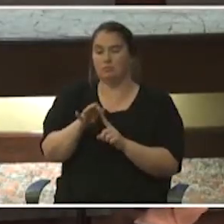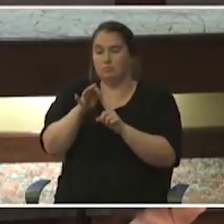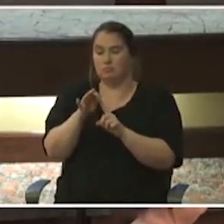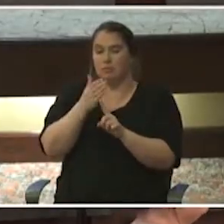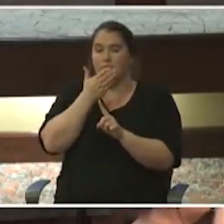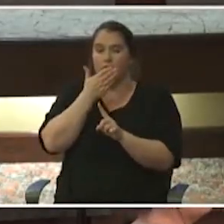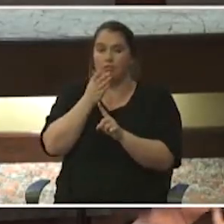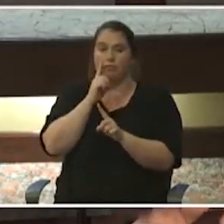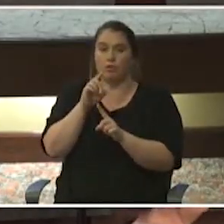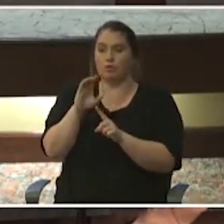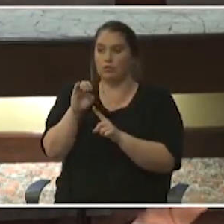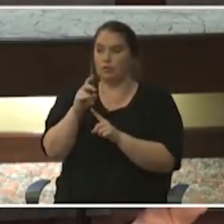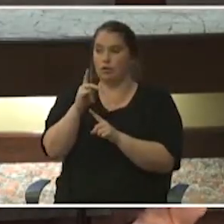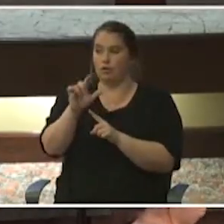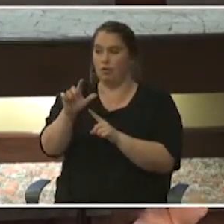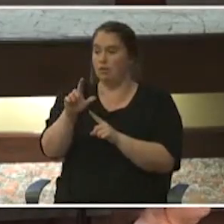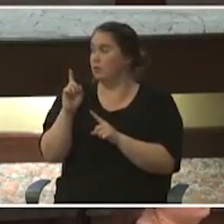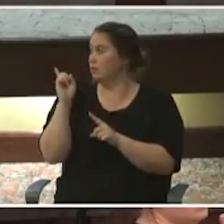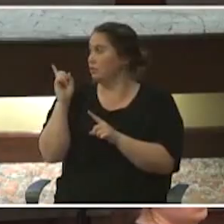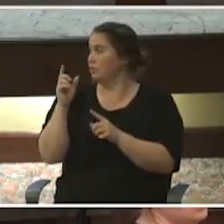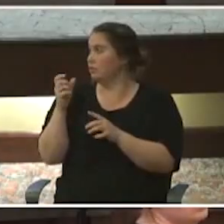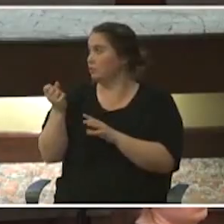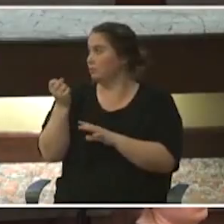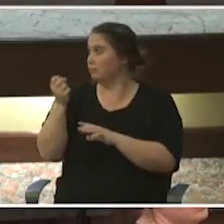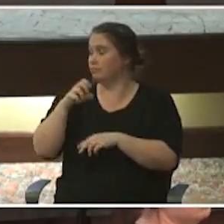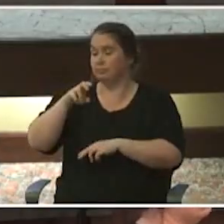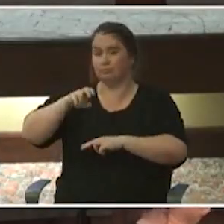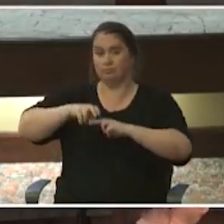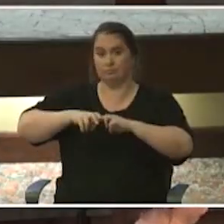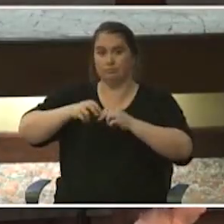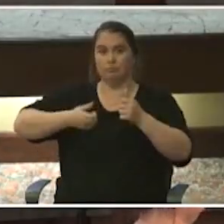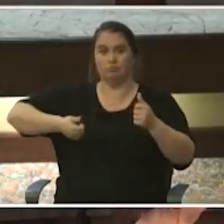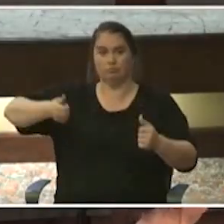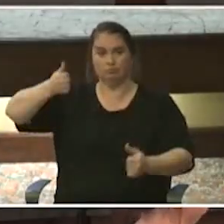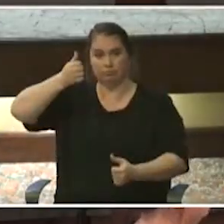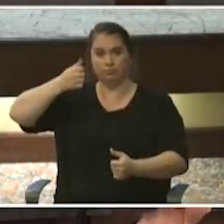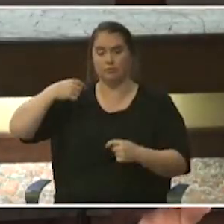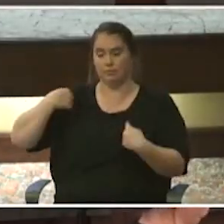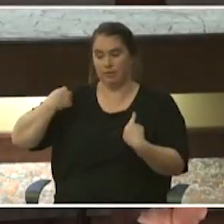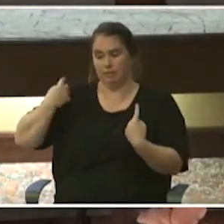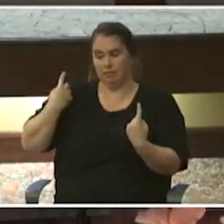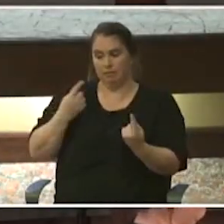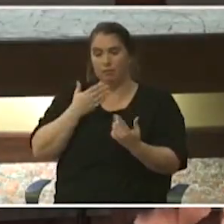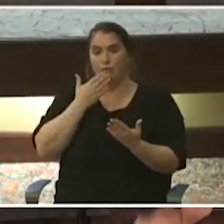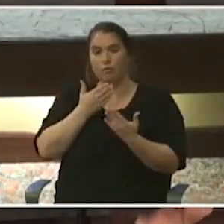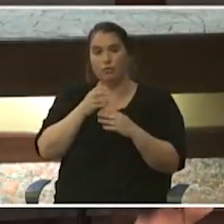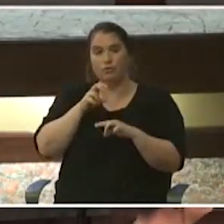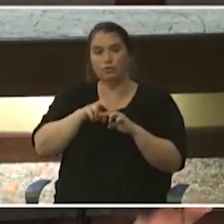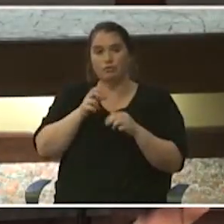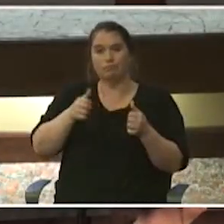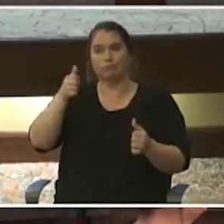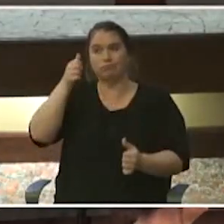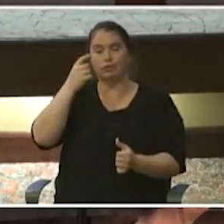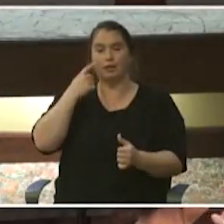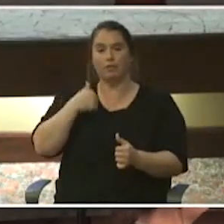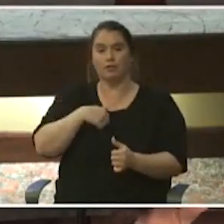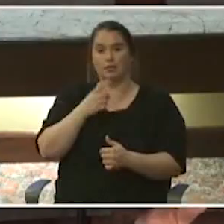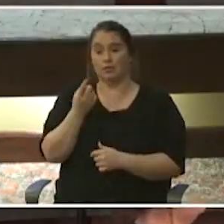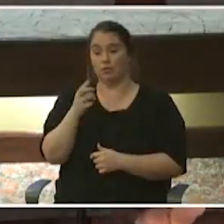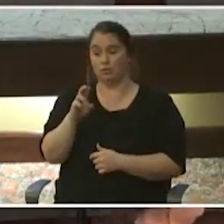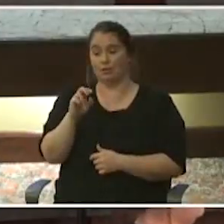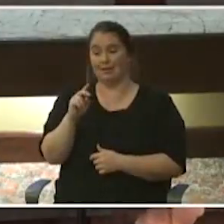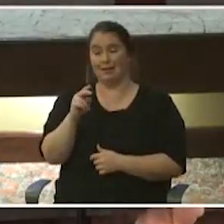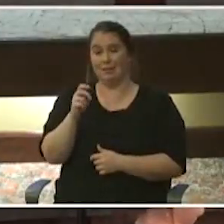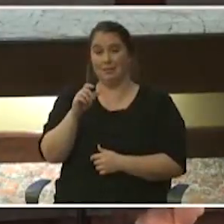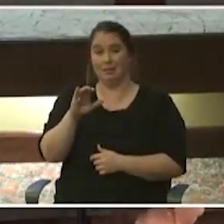to Cheryl. She's rolling off as the chair of the Animal Welfare Board. She's been a great chair for us. And Dr. Nimick, I've known Dr. Nimick and